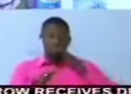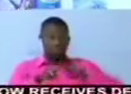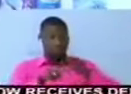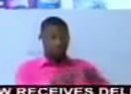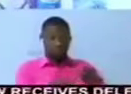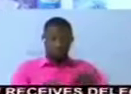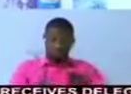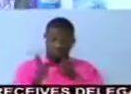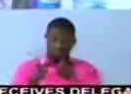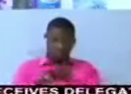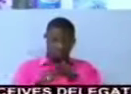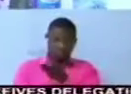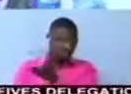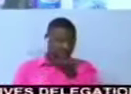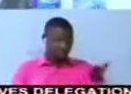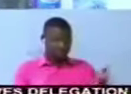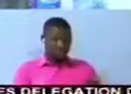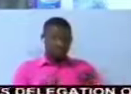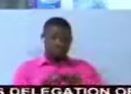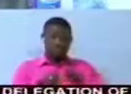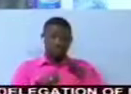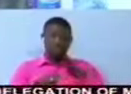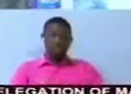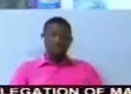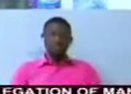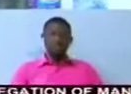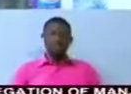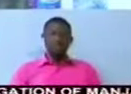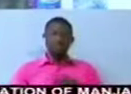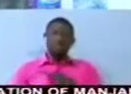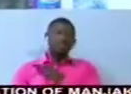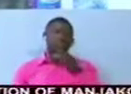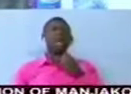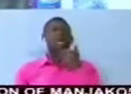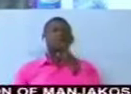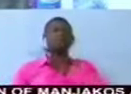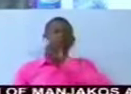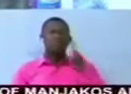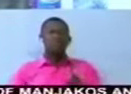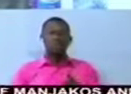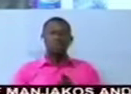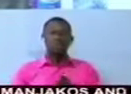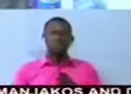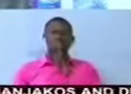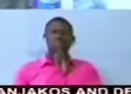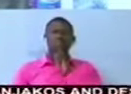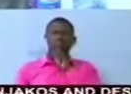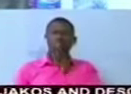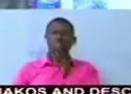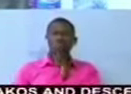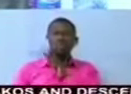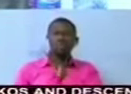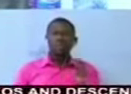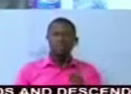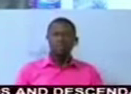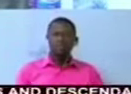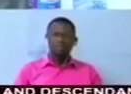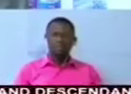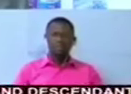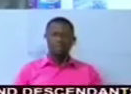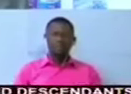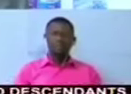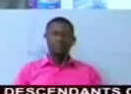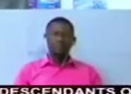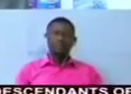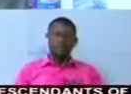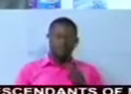They asked me who are you, I told them I am. Ñu ne ma gis nga ñi. They told me you see these people. Ma ne waaw. I said